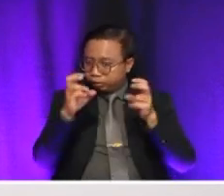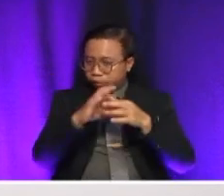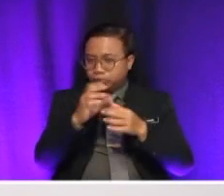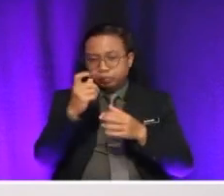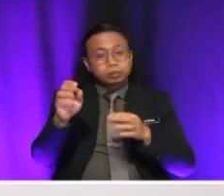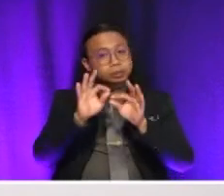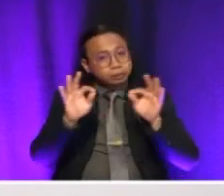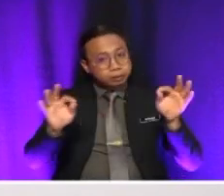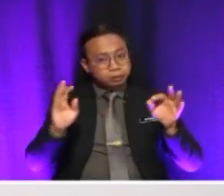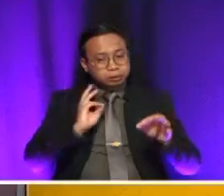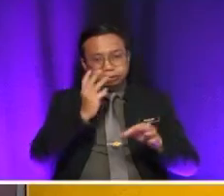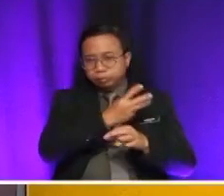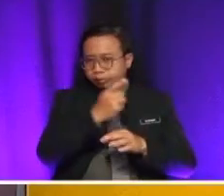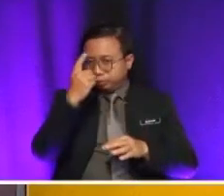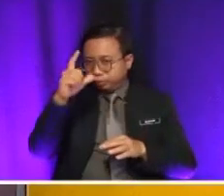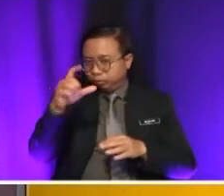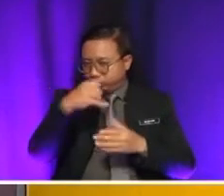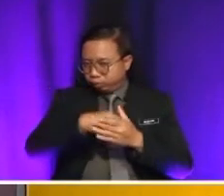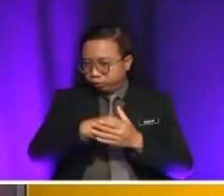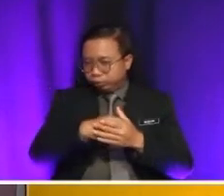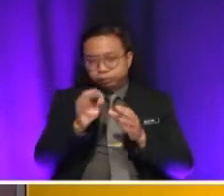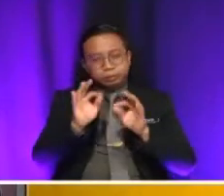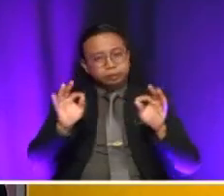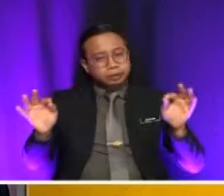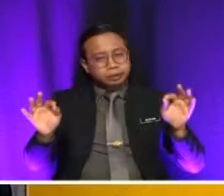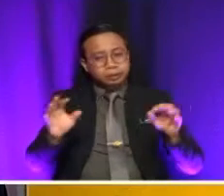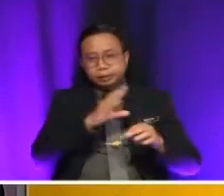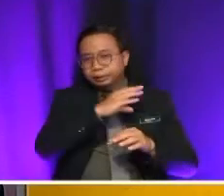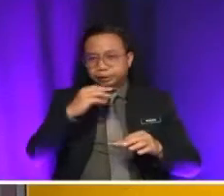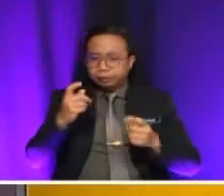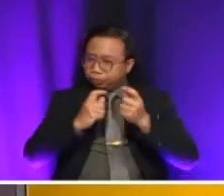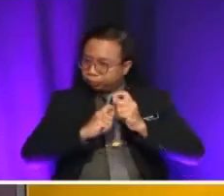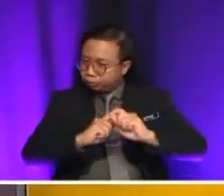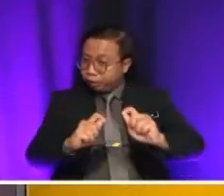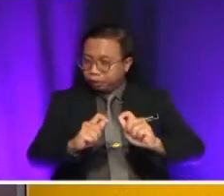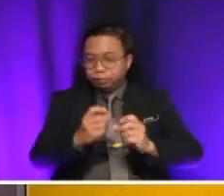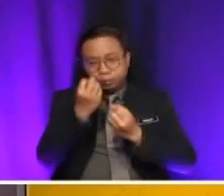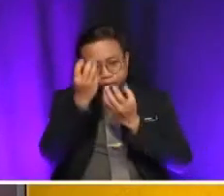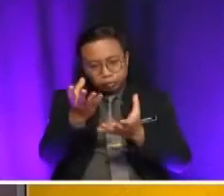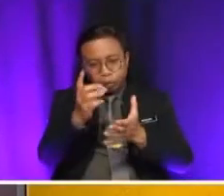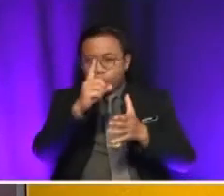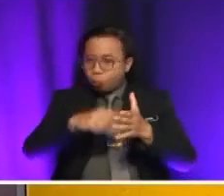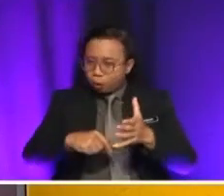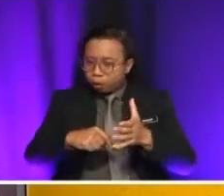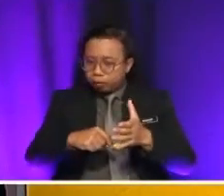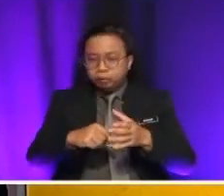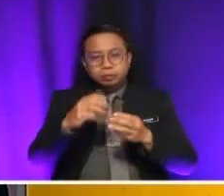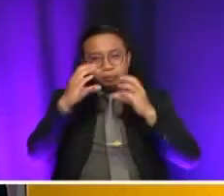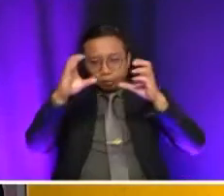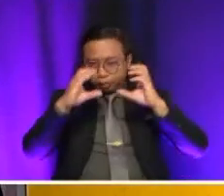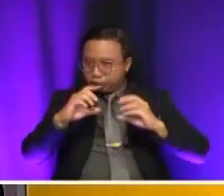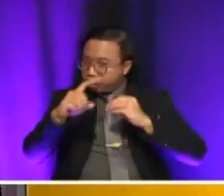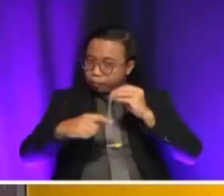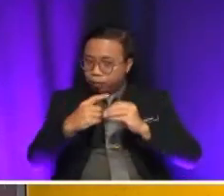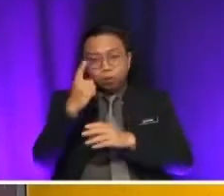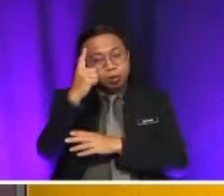text, and we actually looked into the text generally, and you tried to explain to me what were the paragraphs about. And then we looked